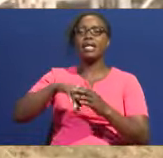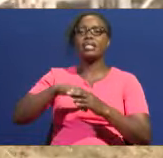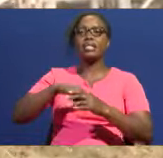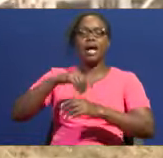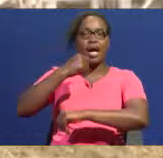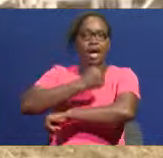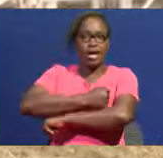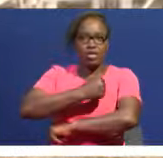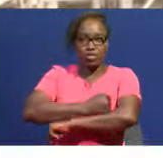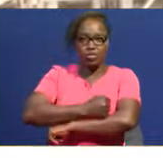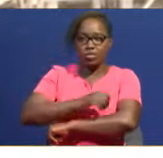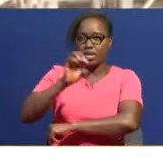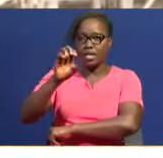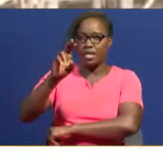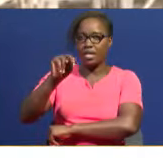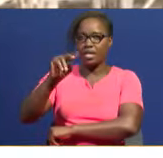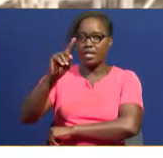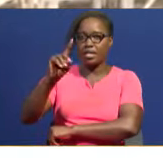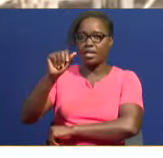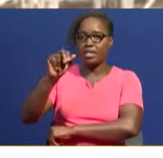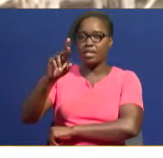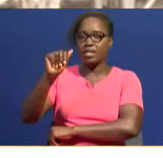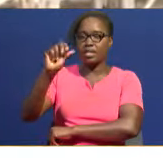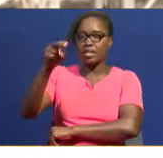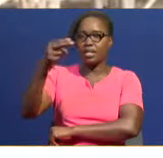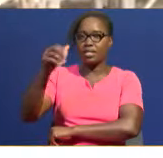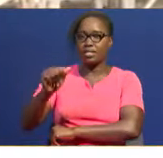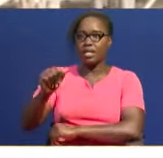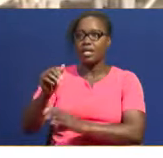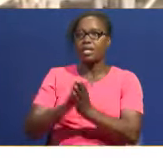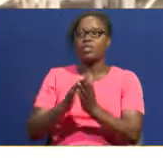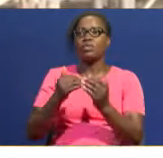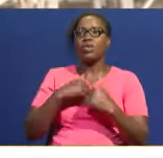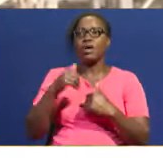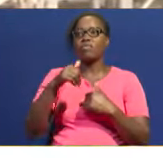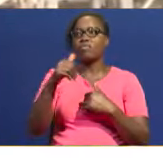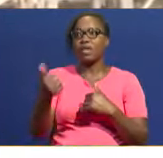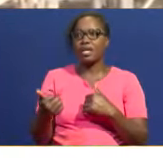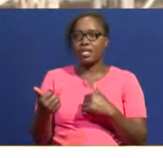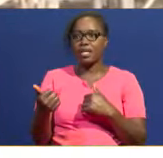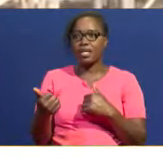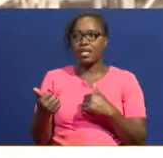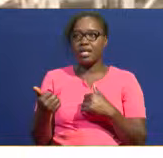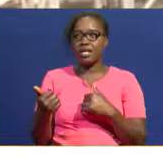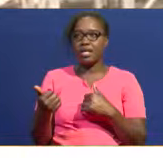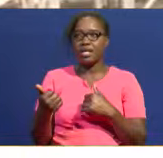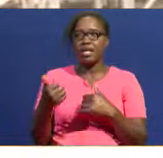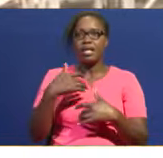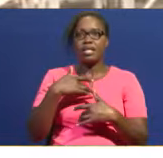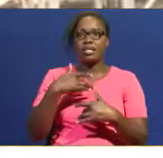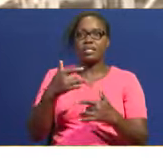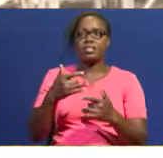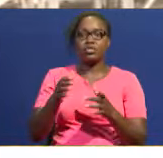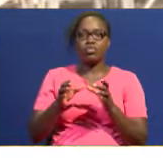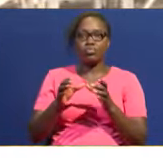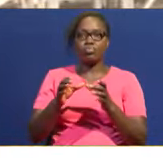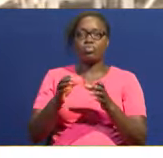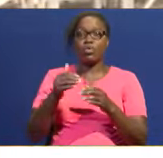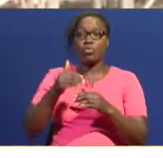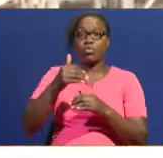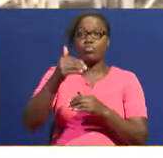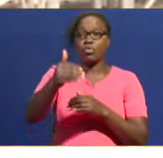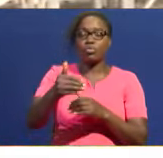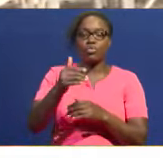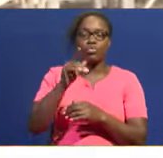Initially, that service was supposed to be conducted today, but then again, to accommodate other interests, of course, it was pushed to